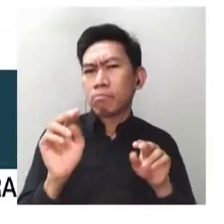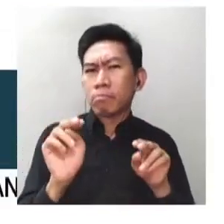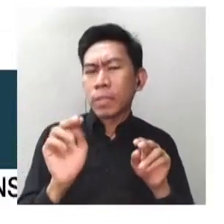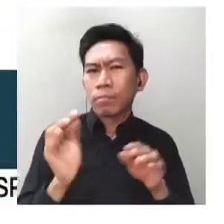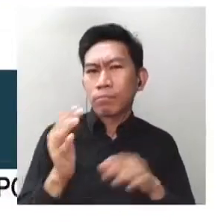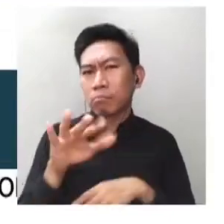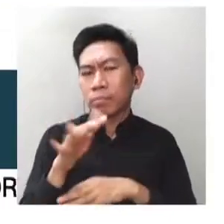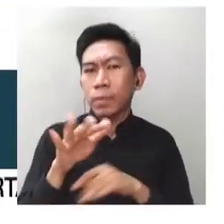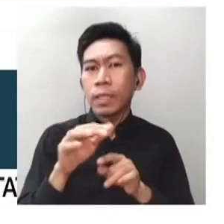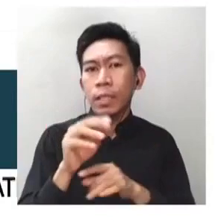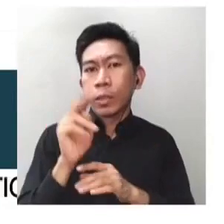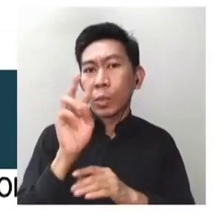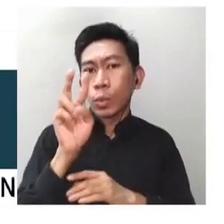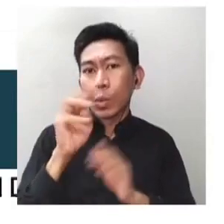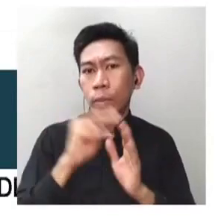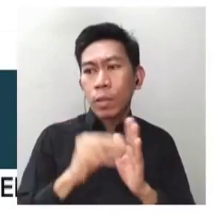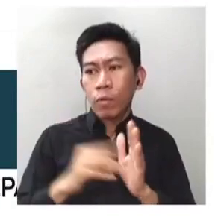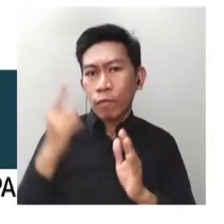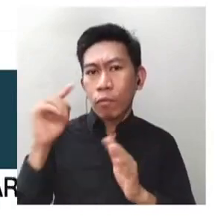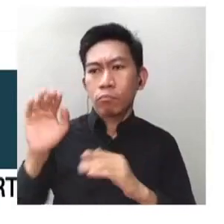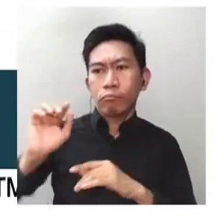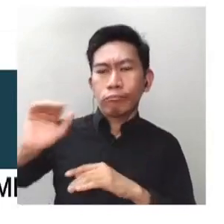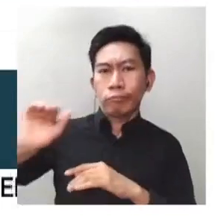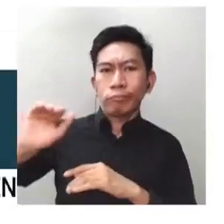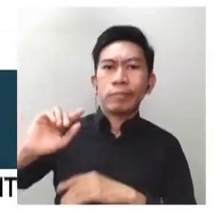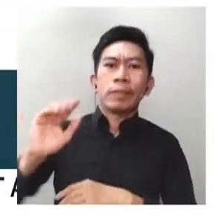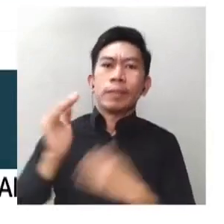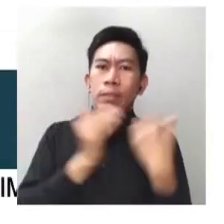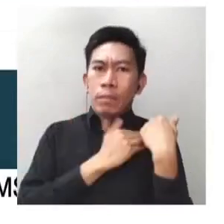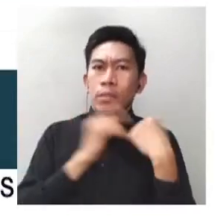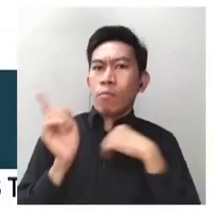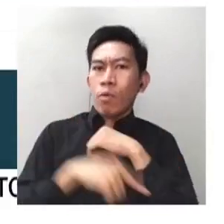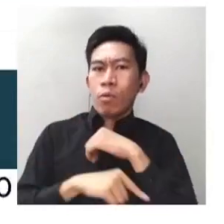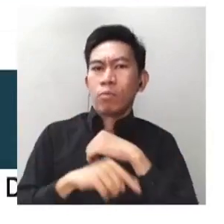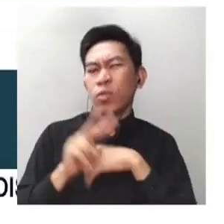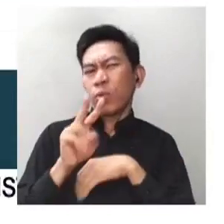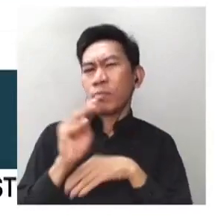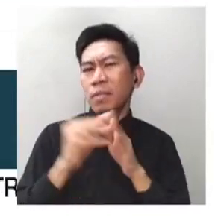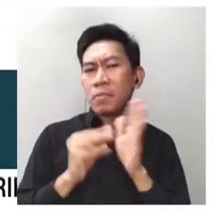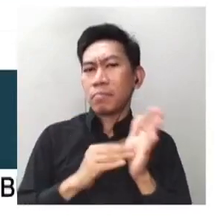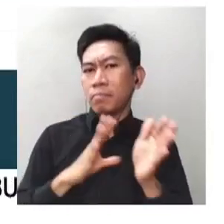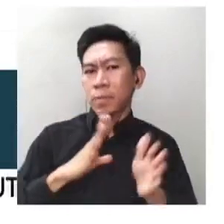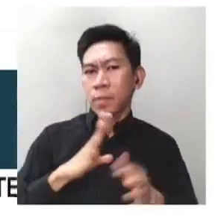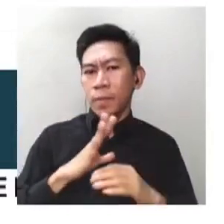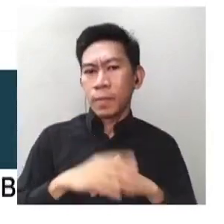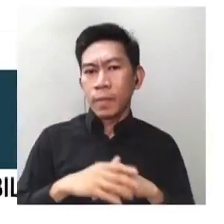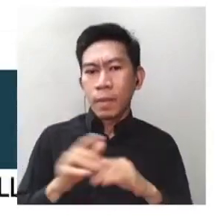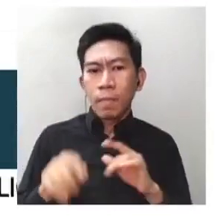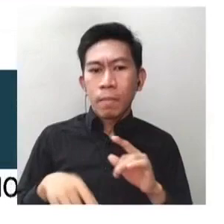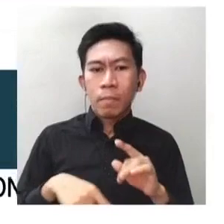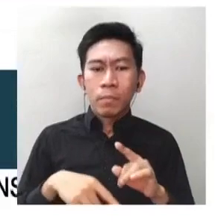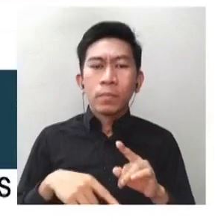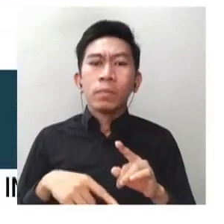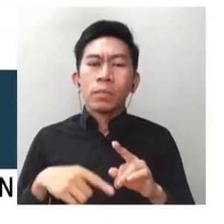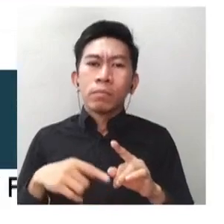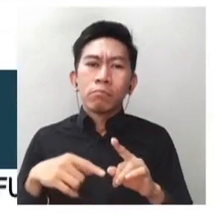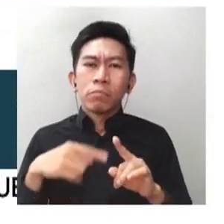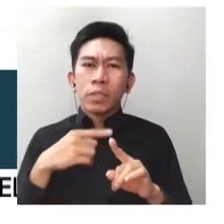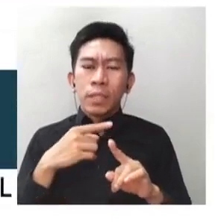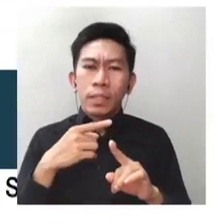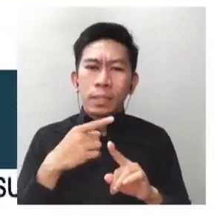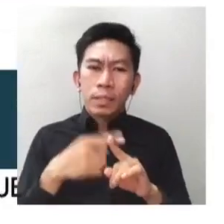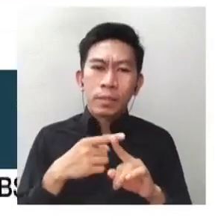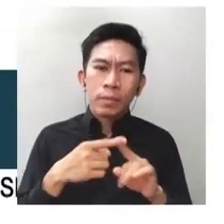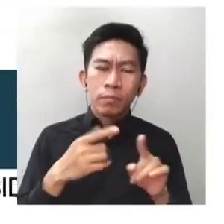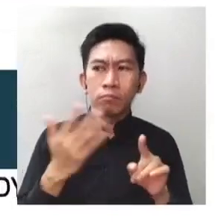about accountability. So 2 million is just okay. It costs a little bit of hardship, but not too much on those